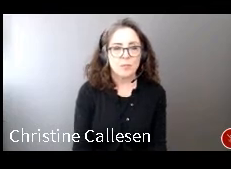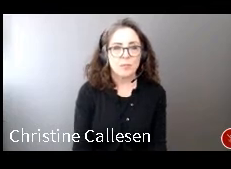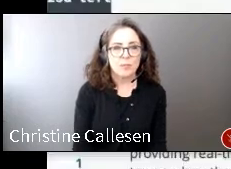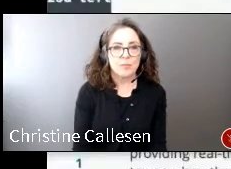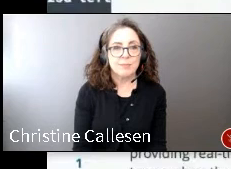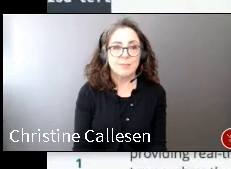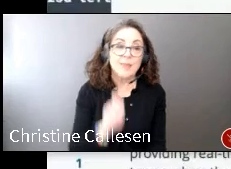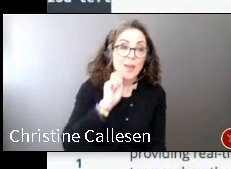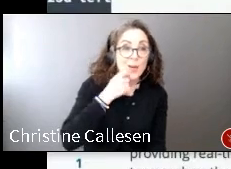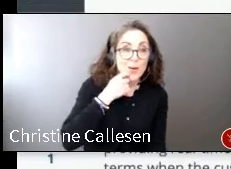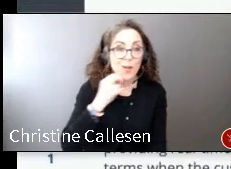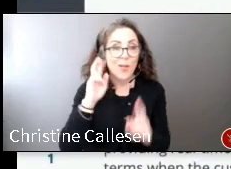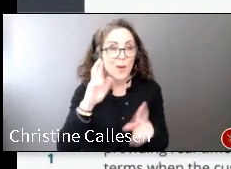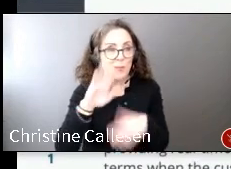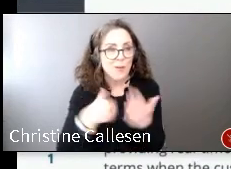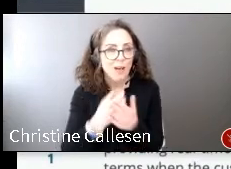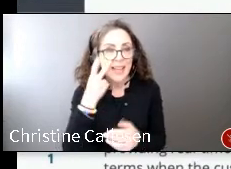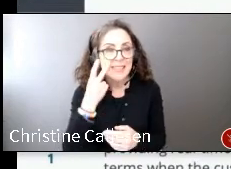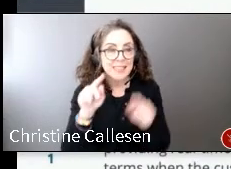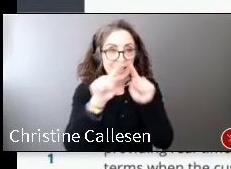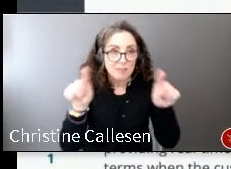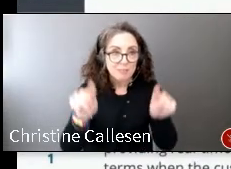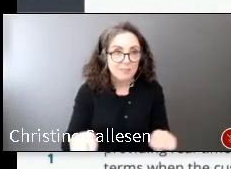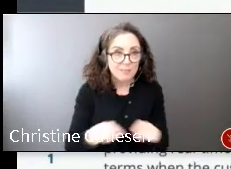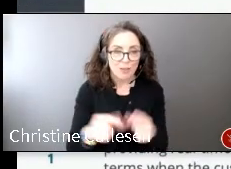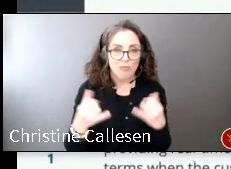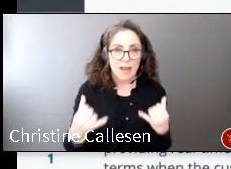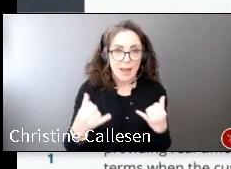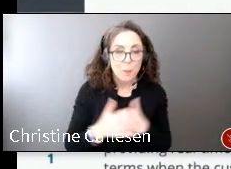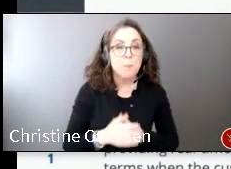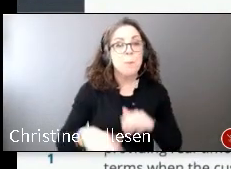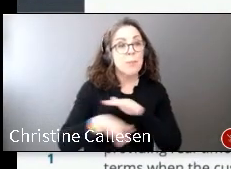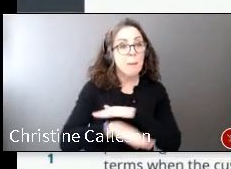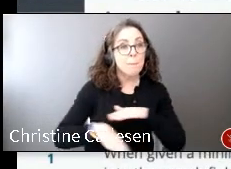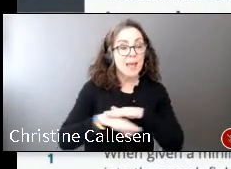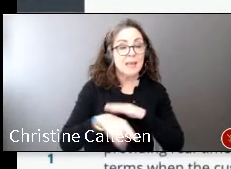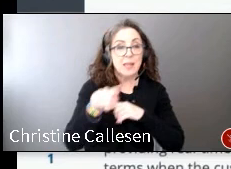Cool. Hope everyone can see my screen right now. So basically,